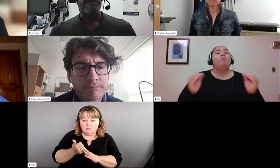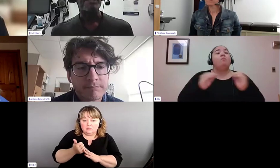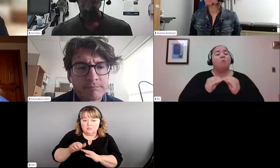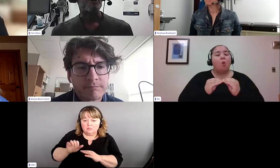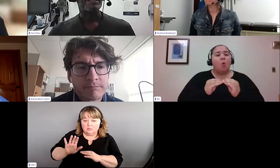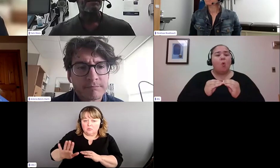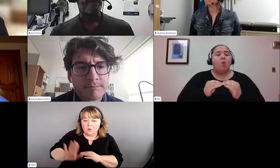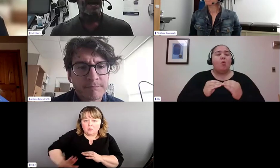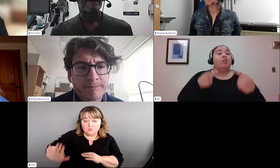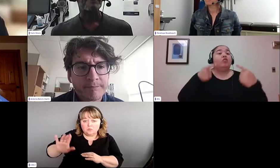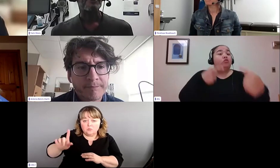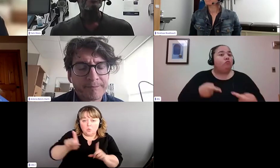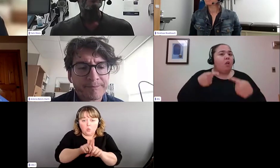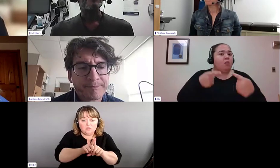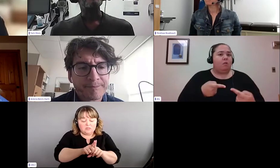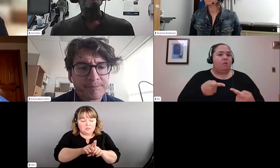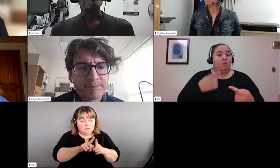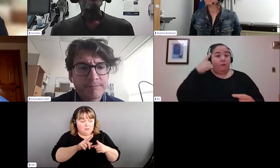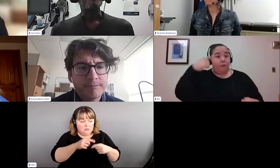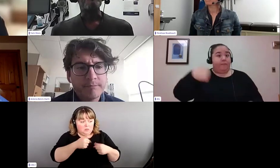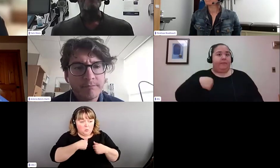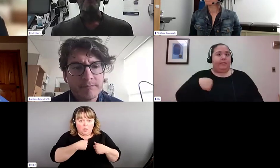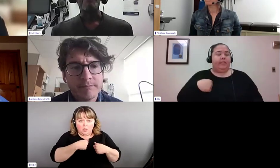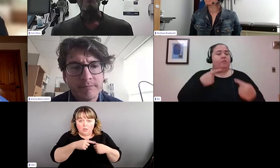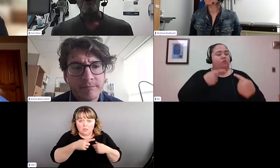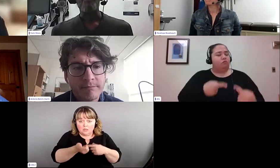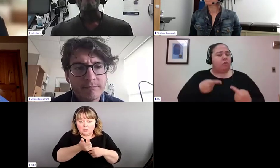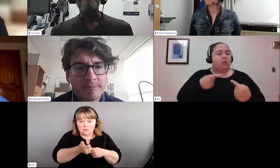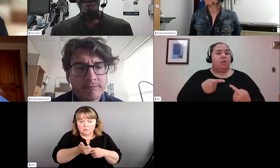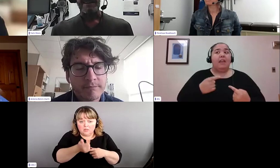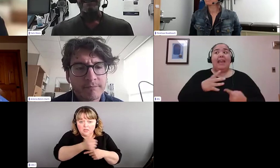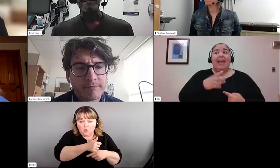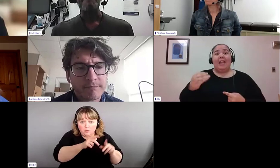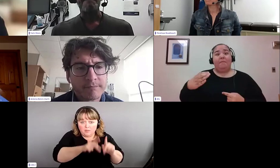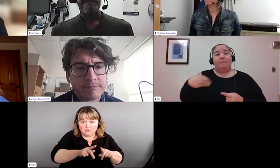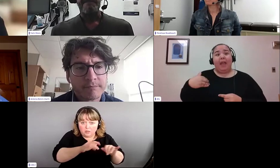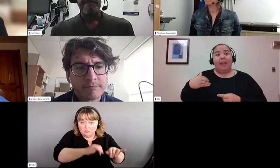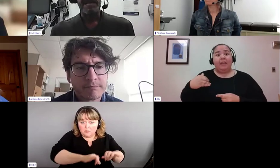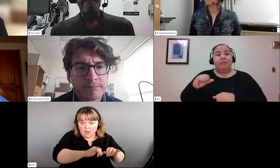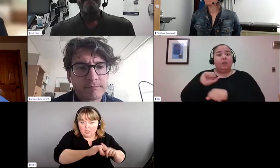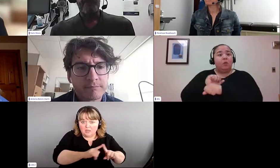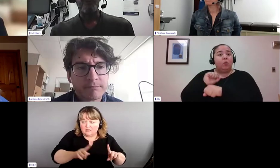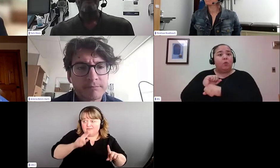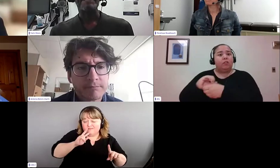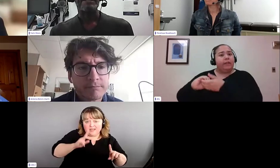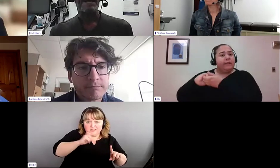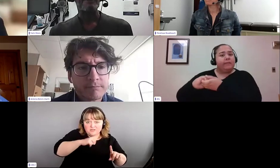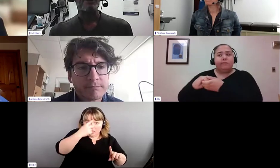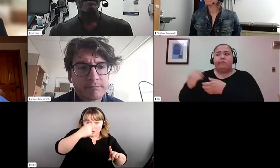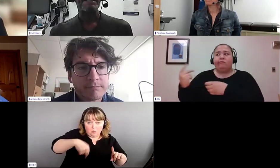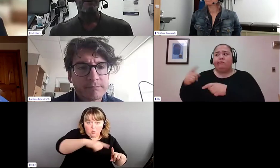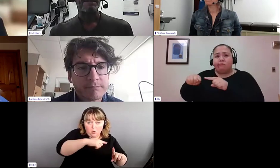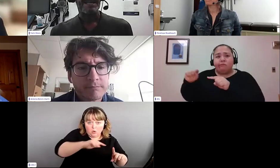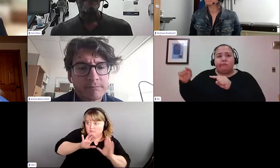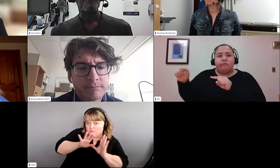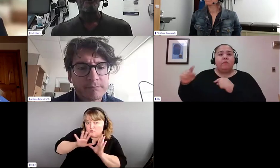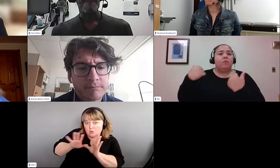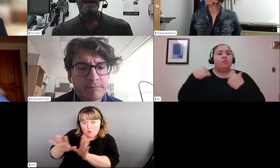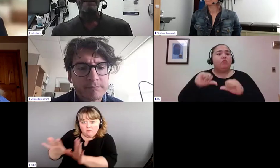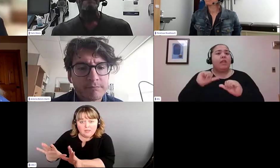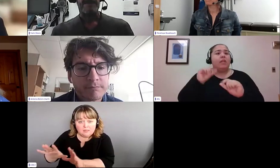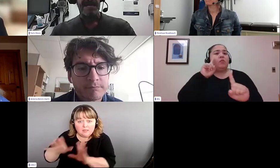was much more of a struggle on my behalf and on my peer colleagues to really convince